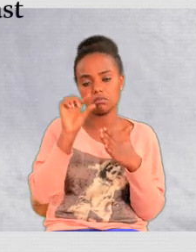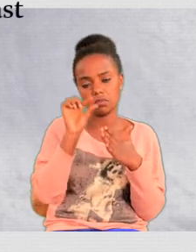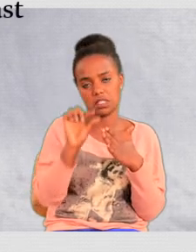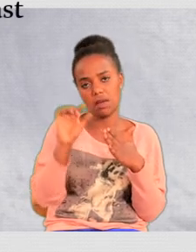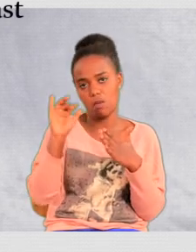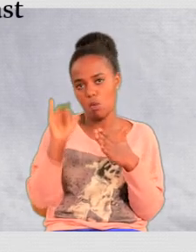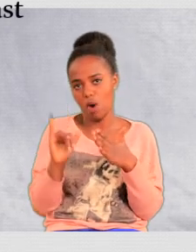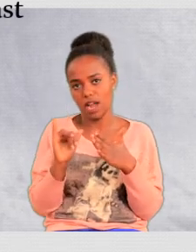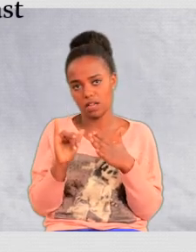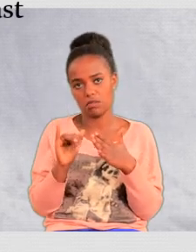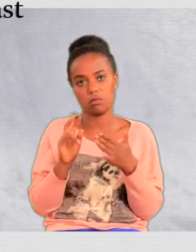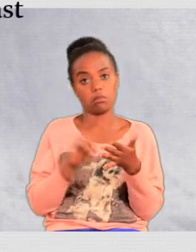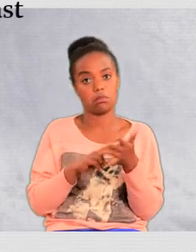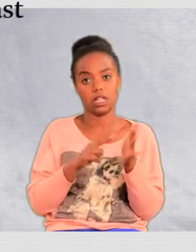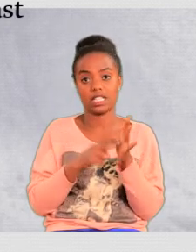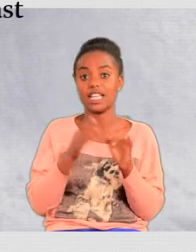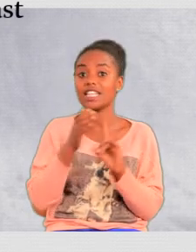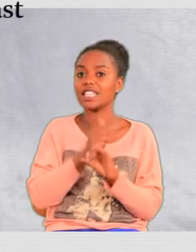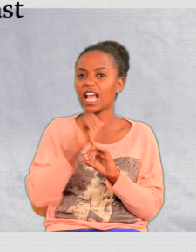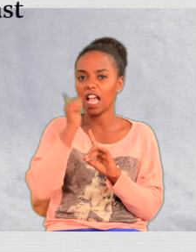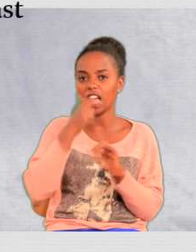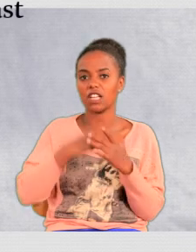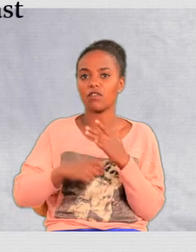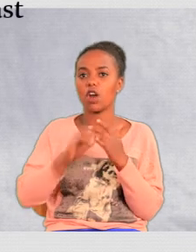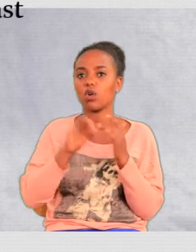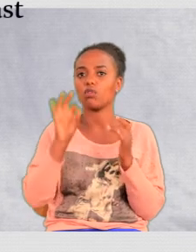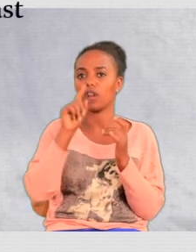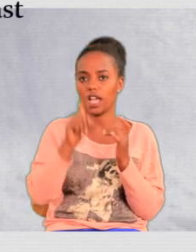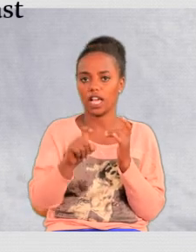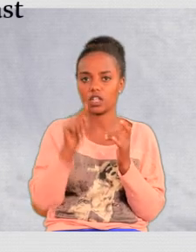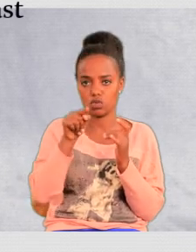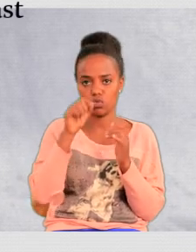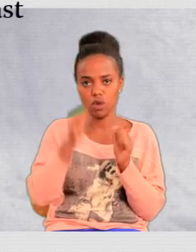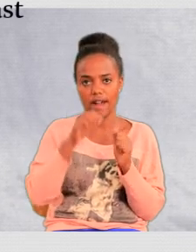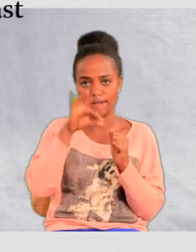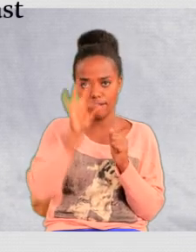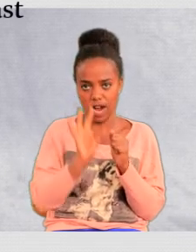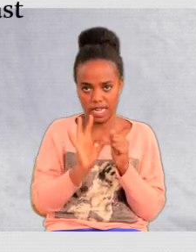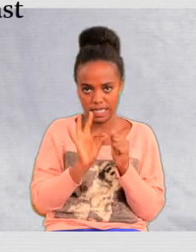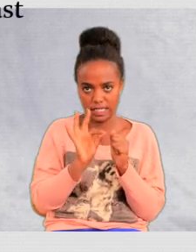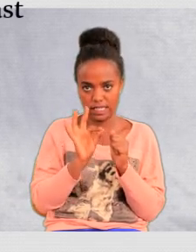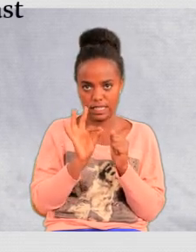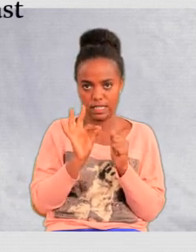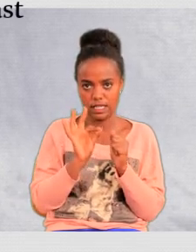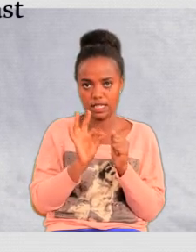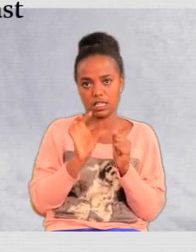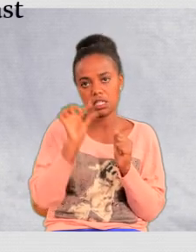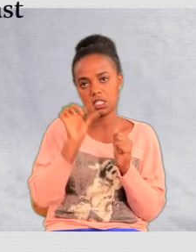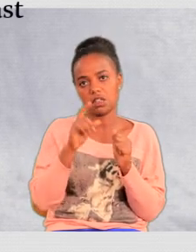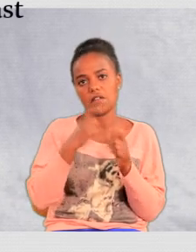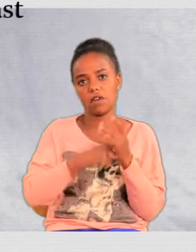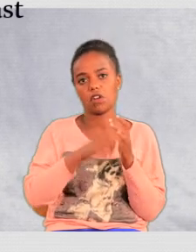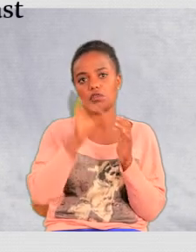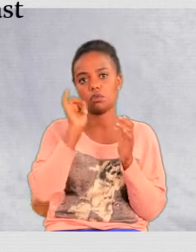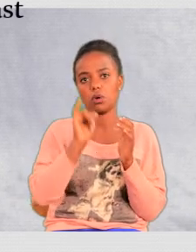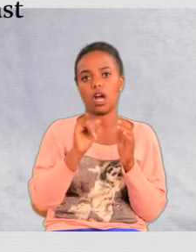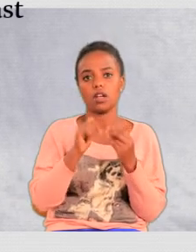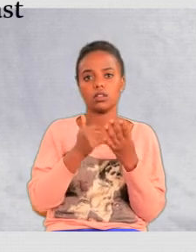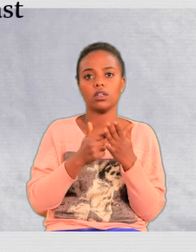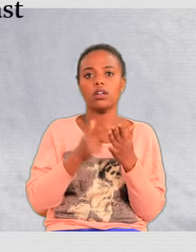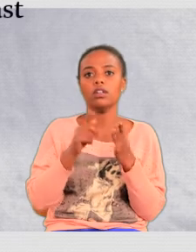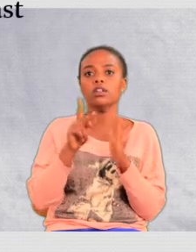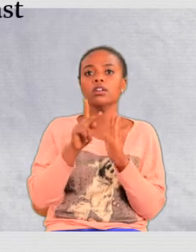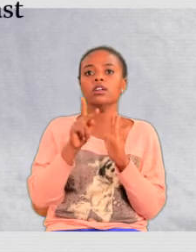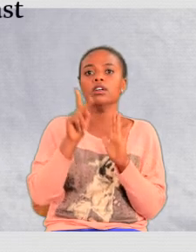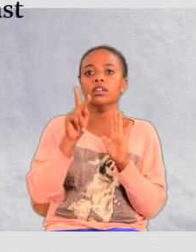y, its meaning is take any value of x, you can find some value of y so that the